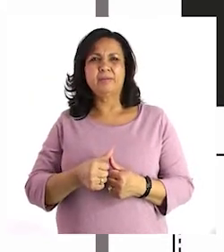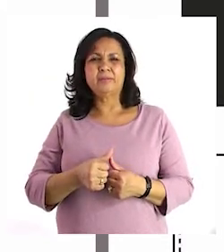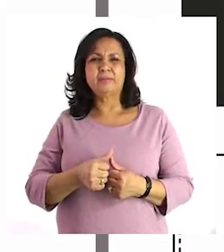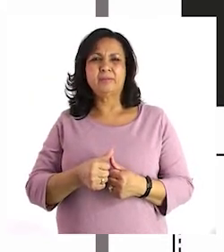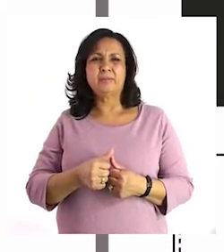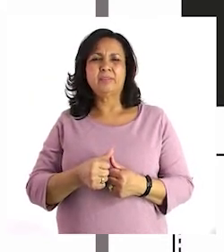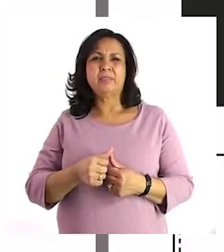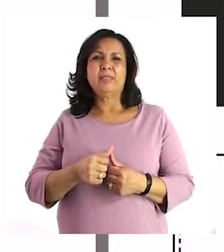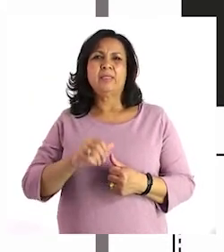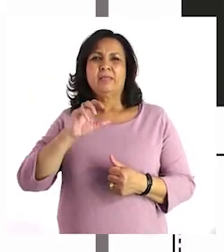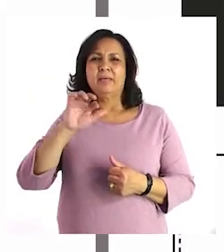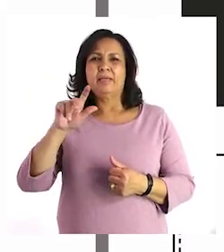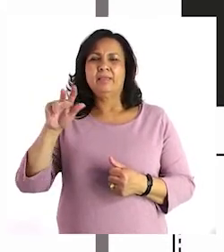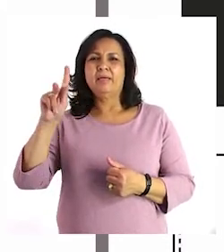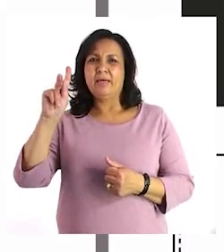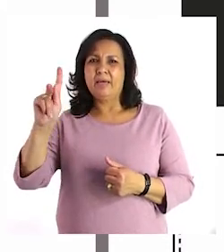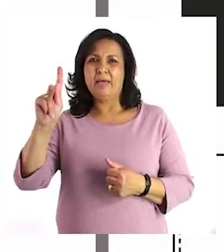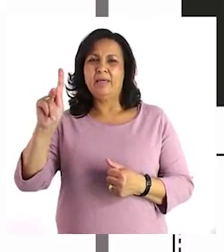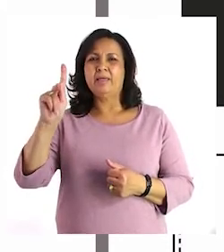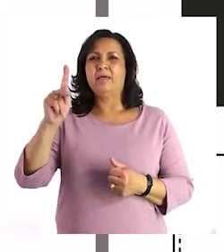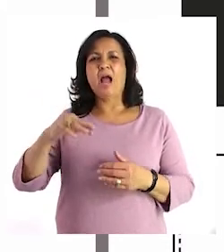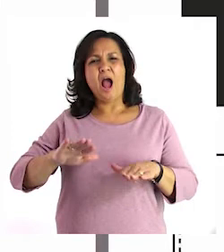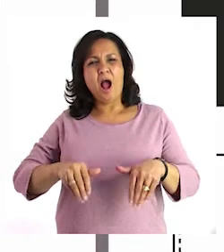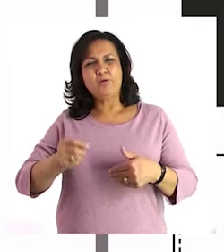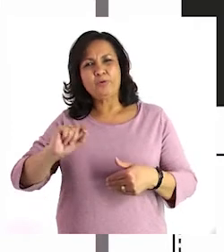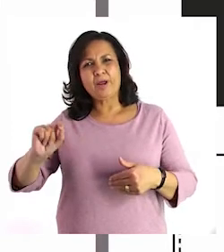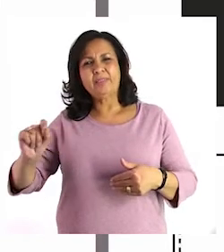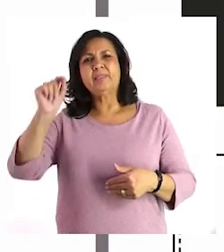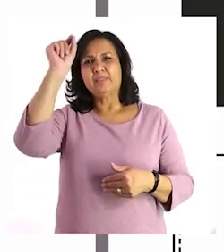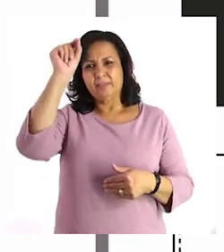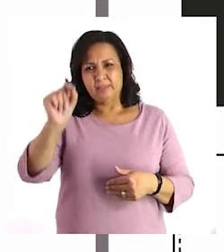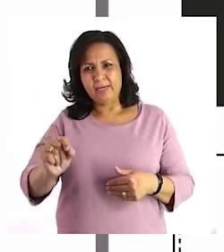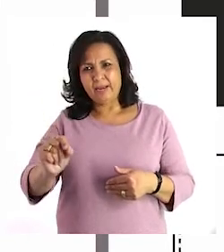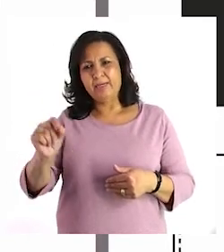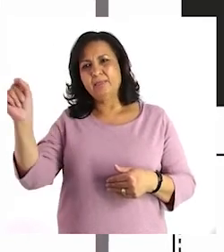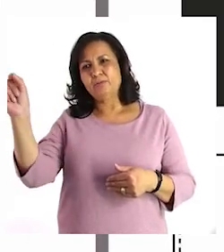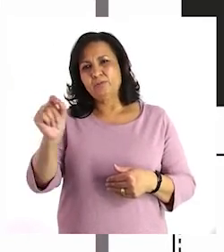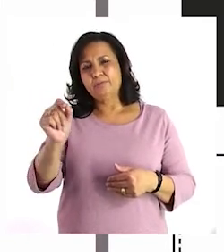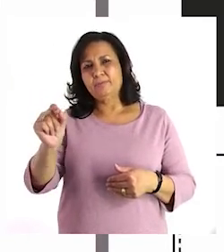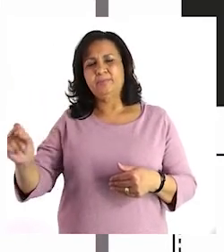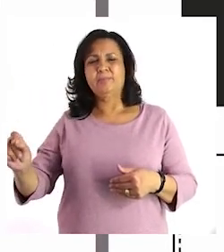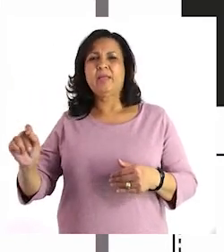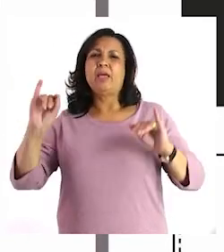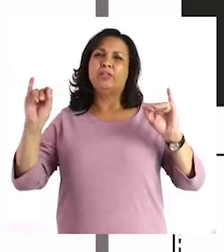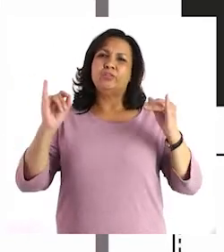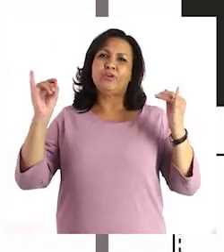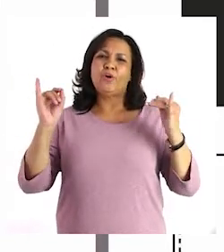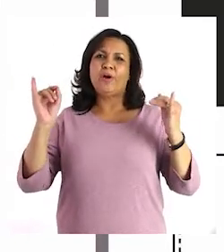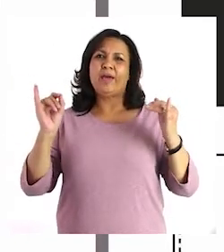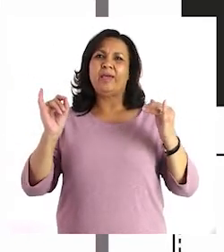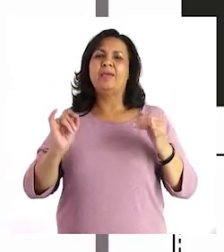letter K is a straight line and 2 sideways kicks. Enjoy the tracing. Do